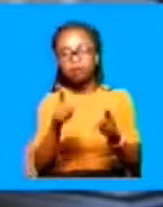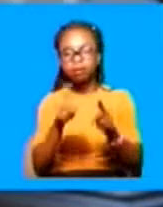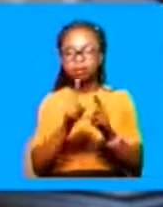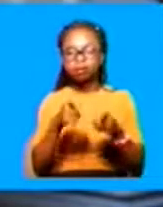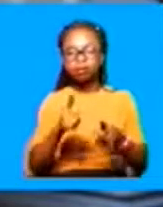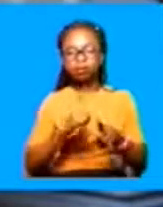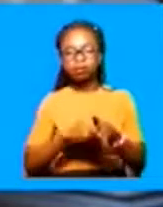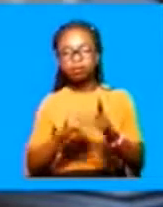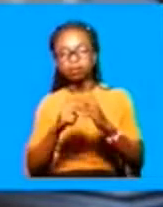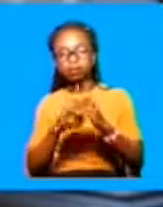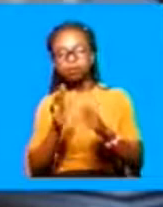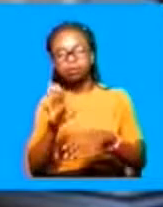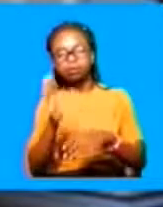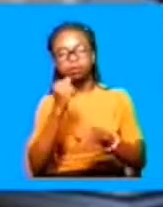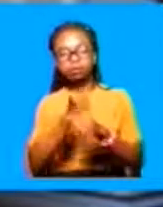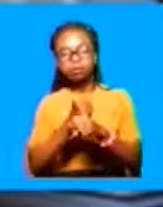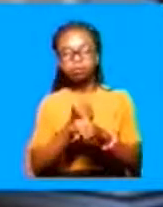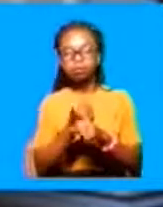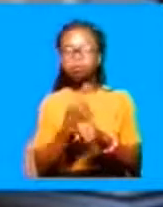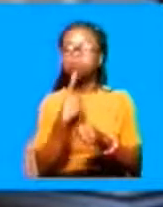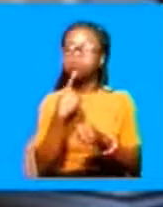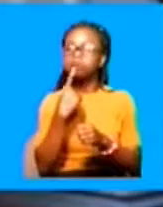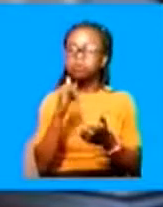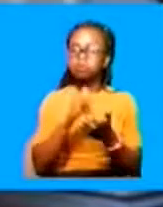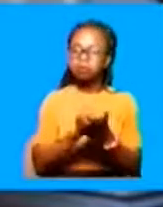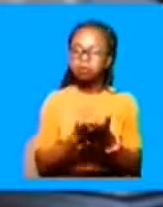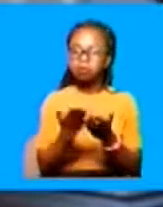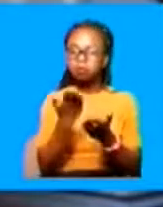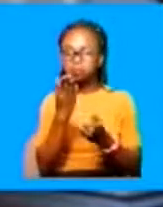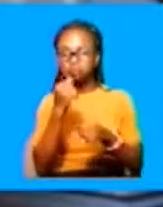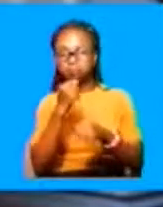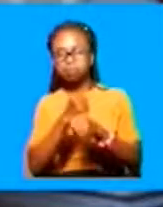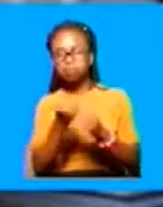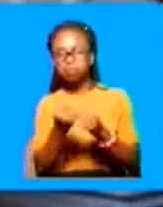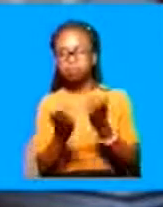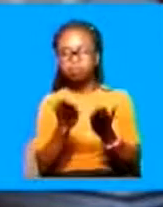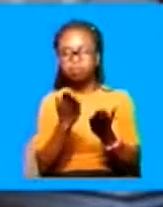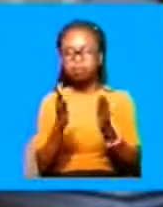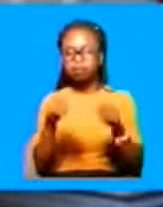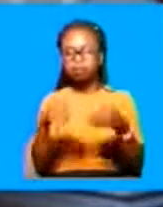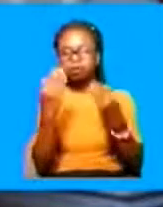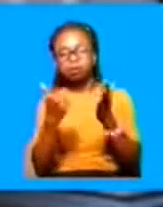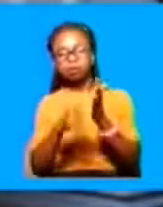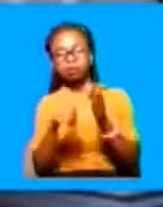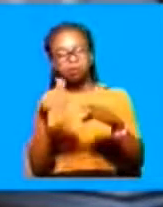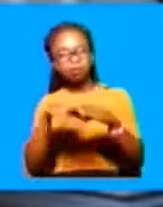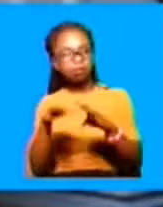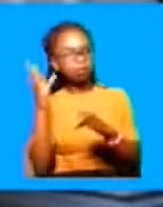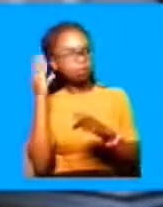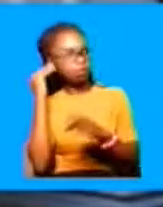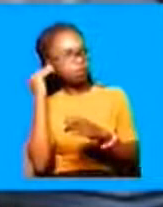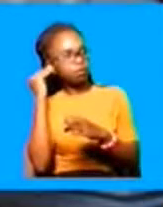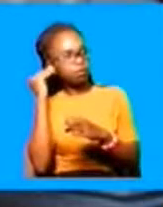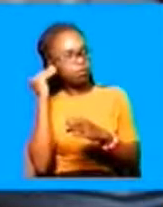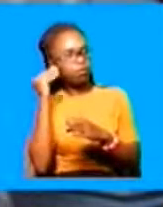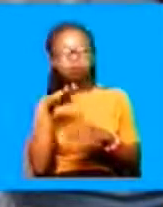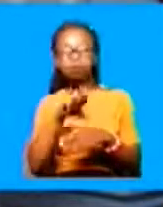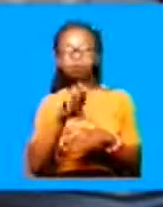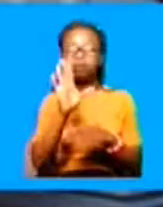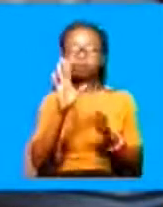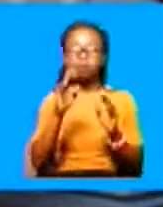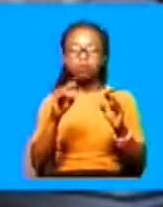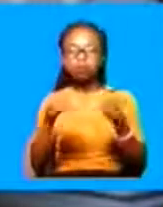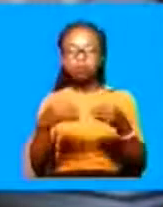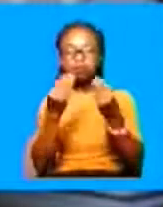ichako tiye inyisiga ni aina tijni en nigi problem kuom winjo wach. Koro imiyiga gears